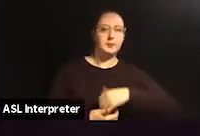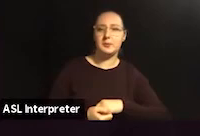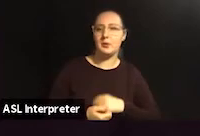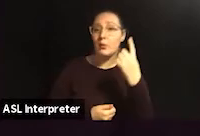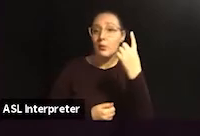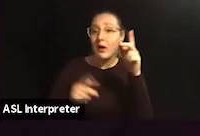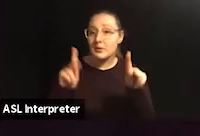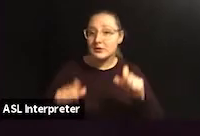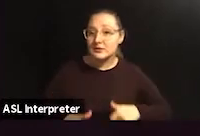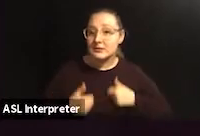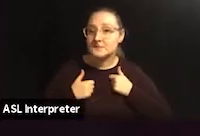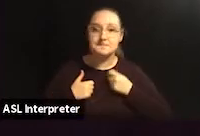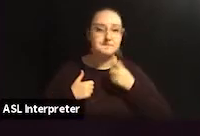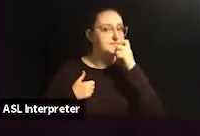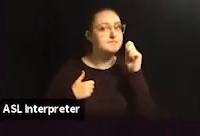remained.